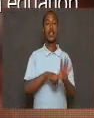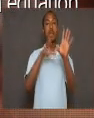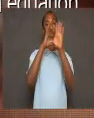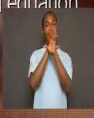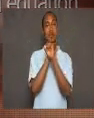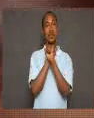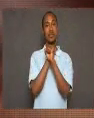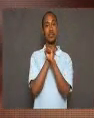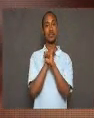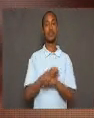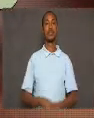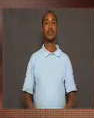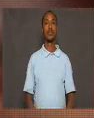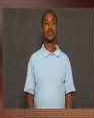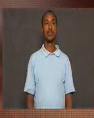Time's up!